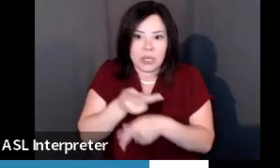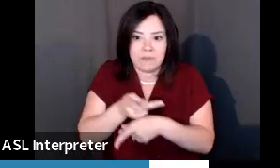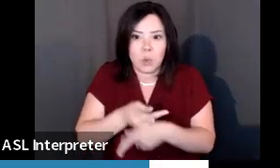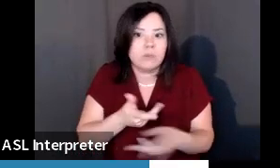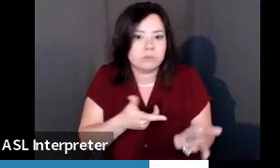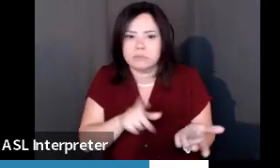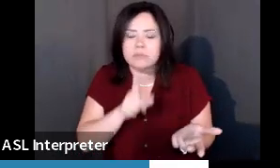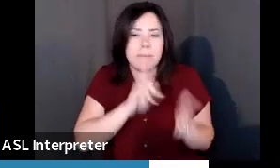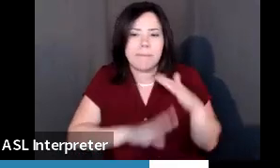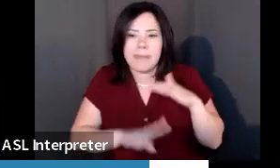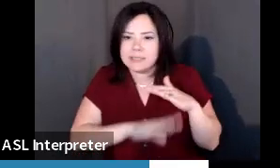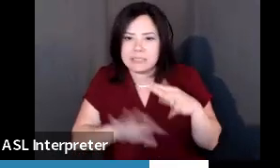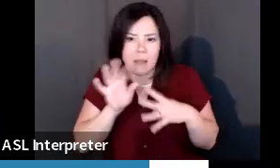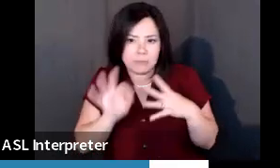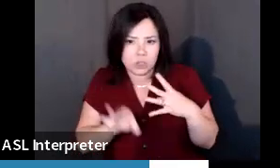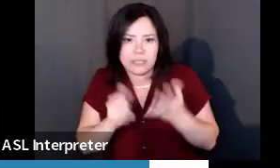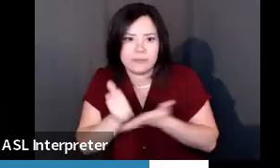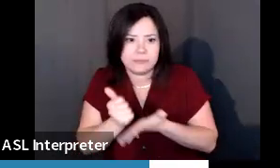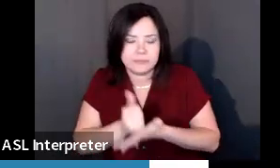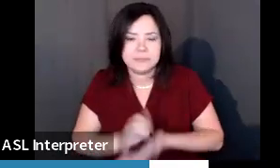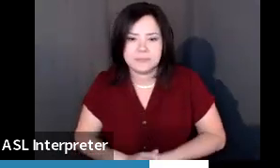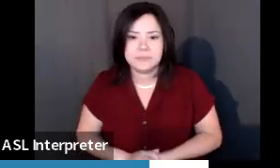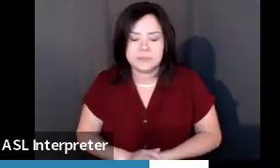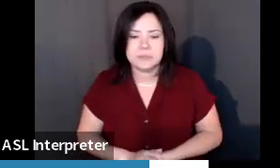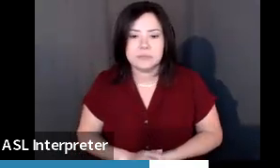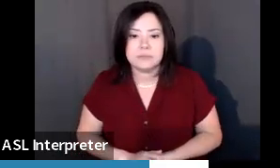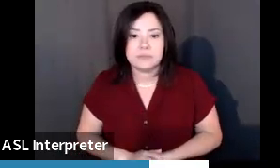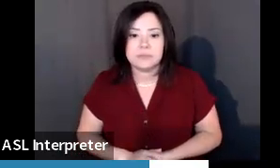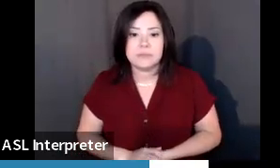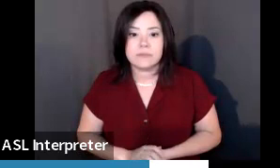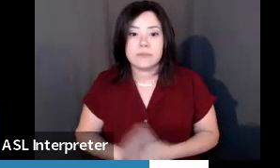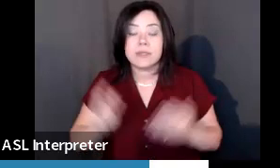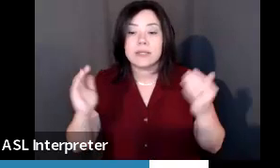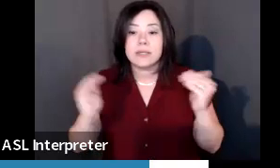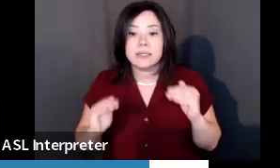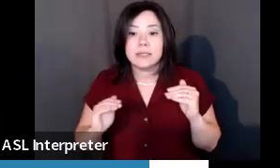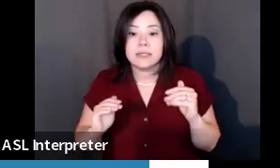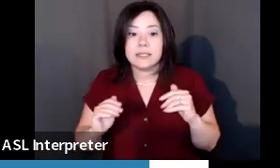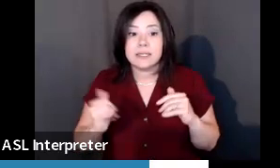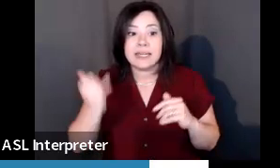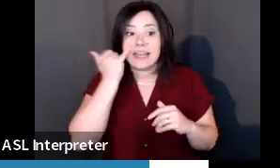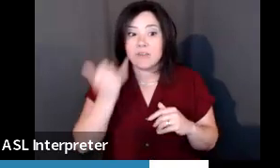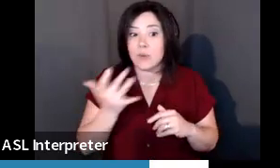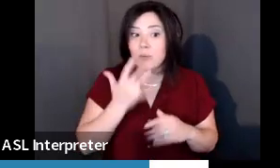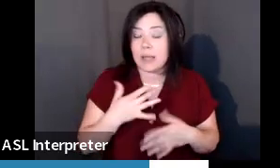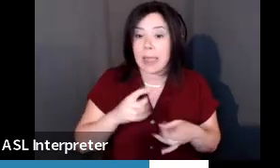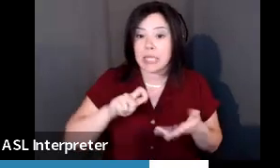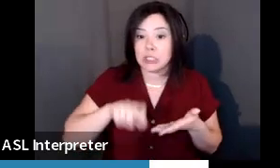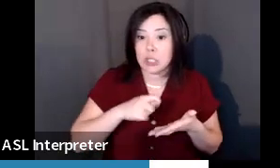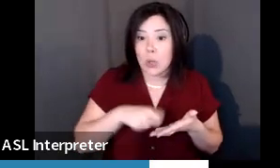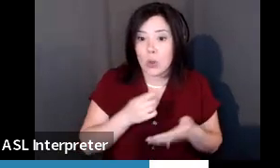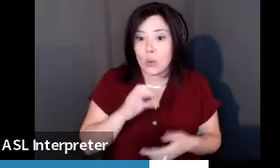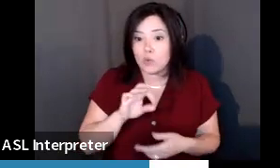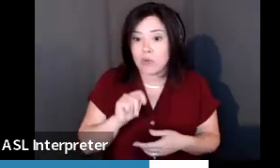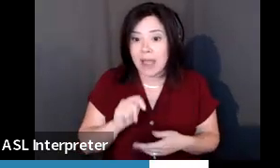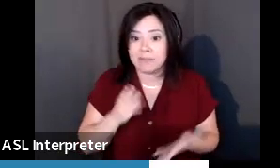basic option that is super inexpensive. And if you're into sewing and crafting, you could probably fashion